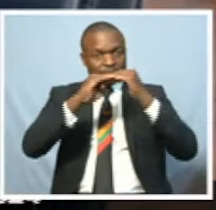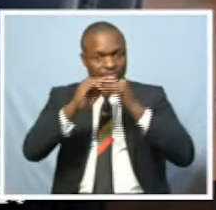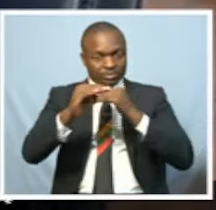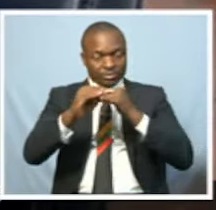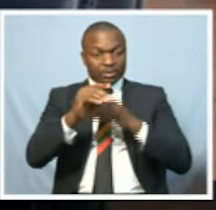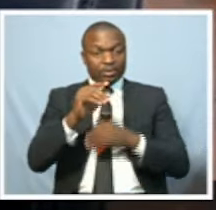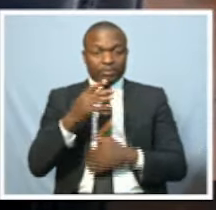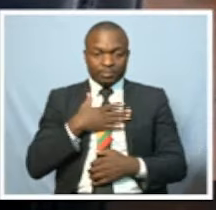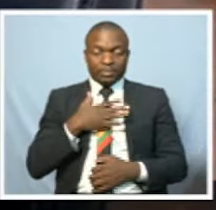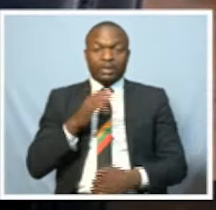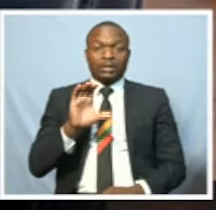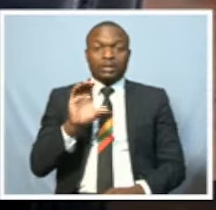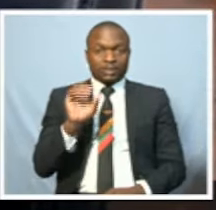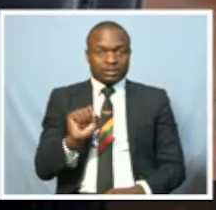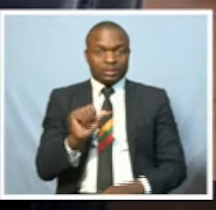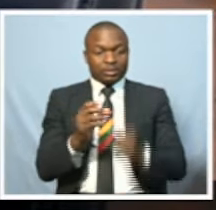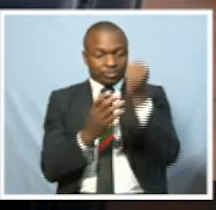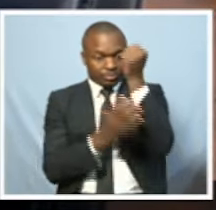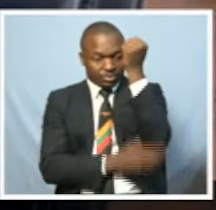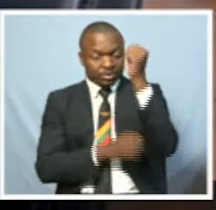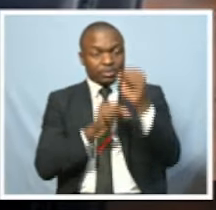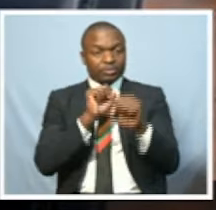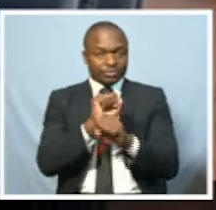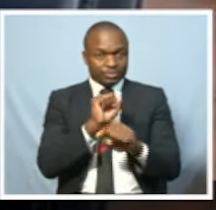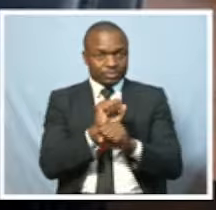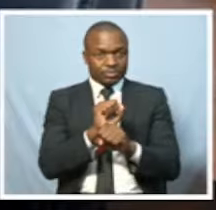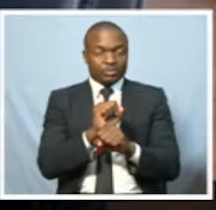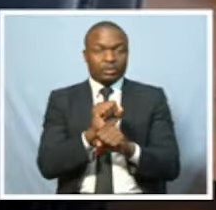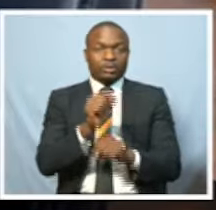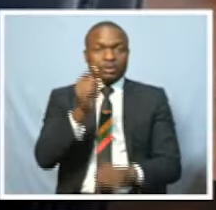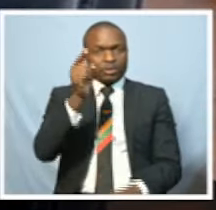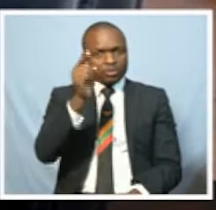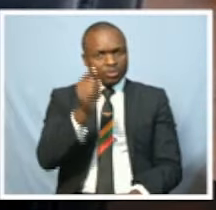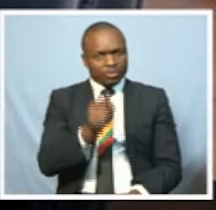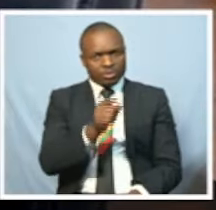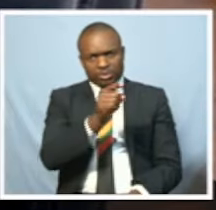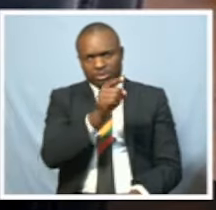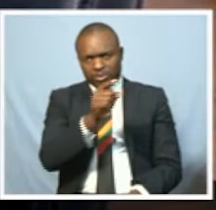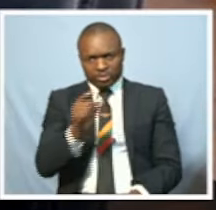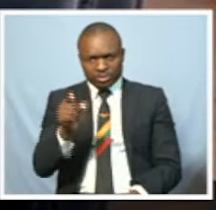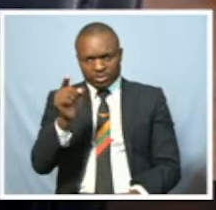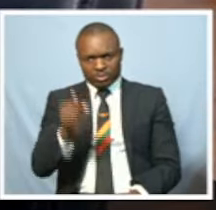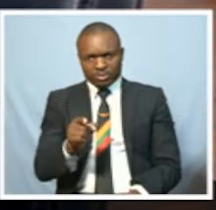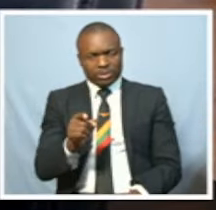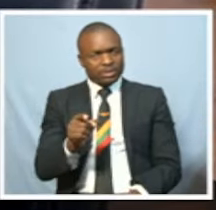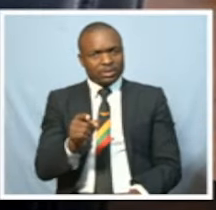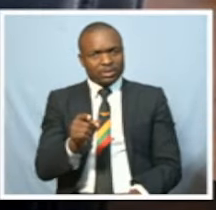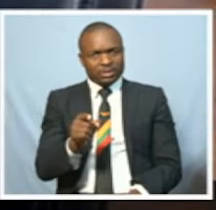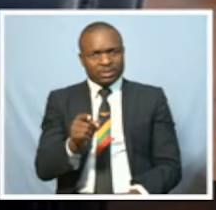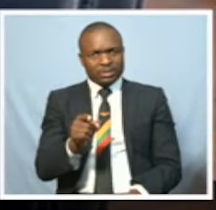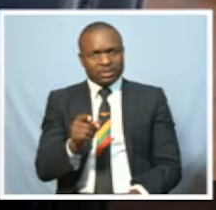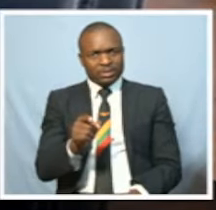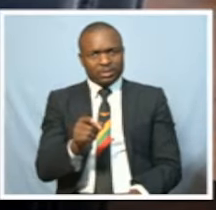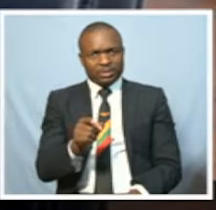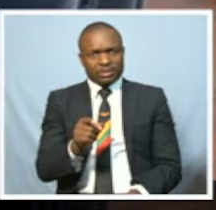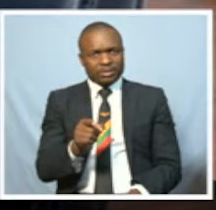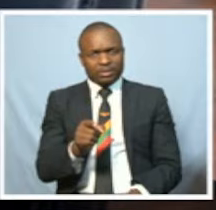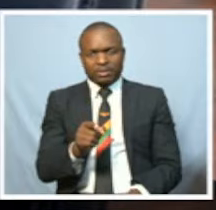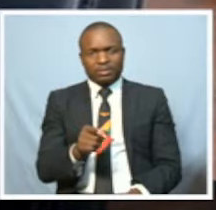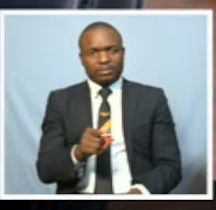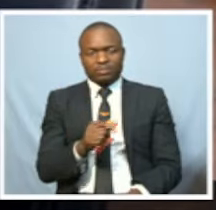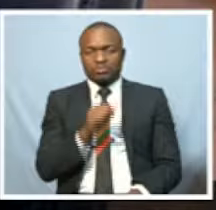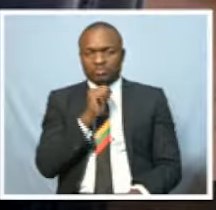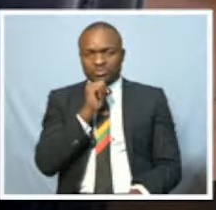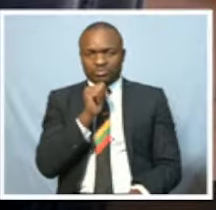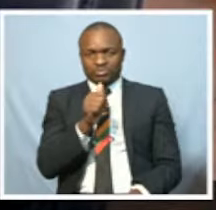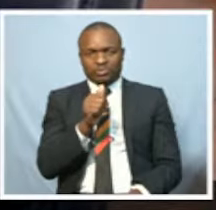CS has indicated, the poor workmanship, the walls were not straight. So some of the walls we had to demolish and